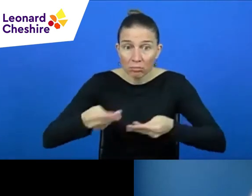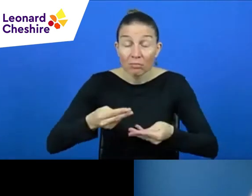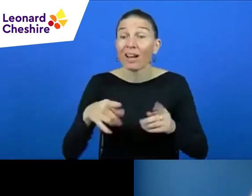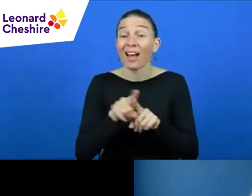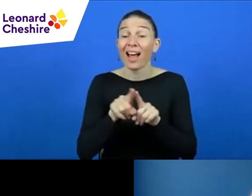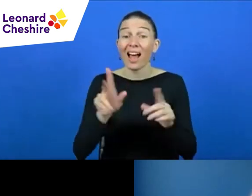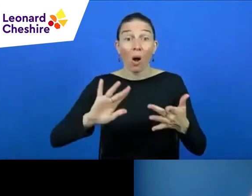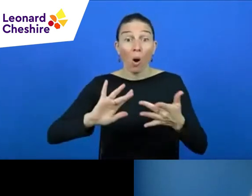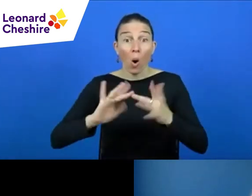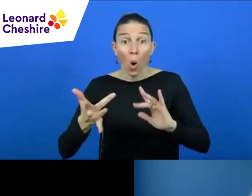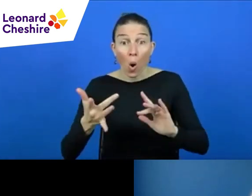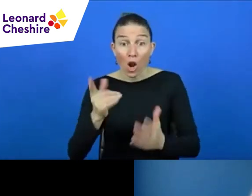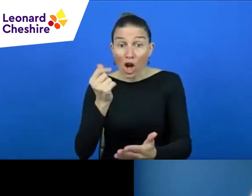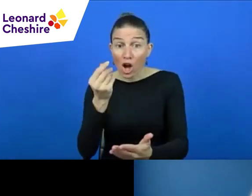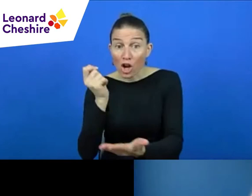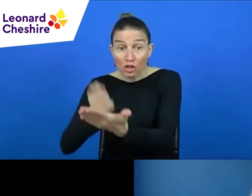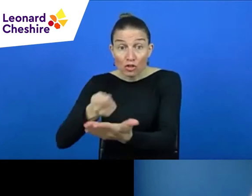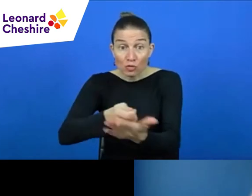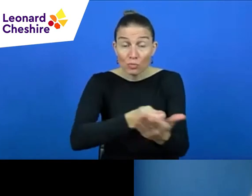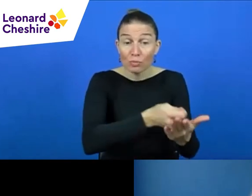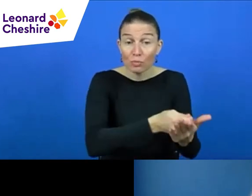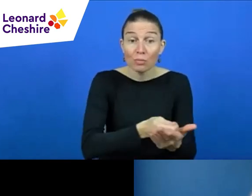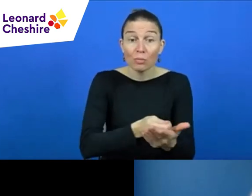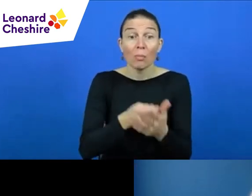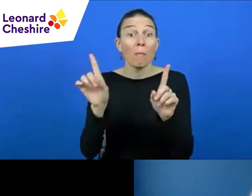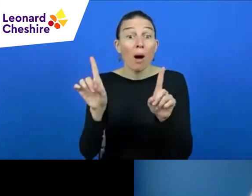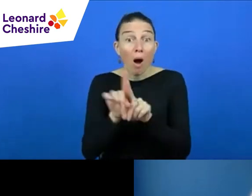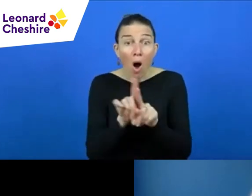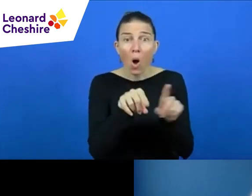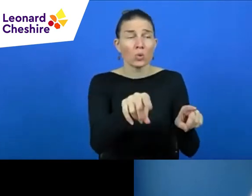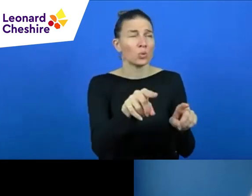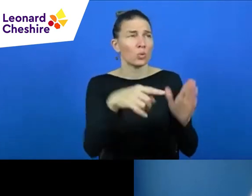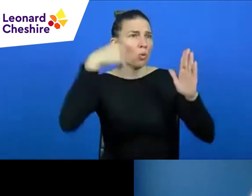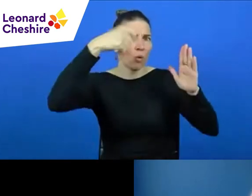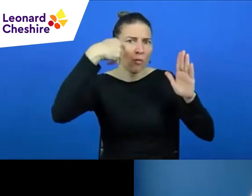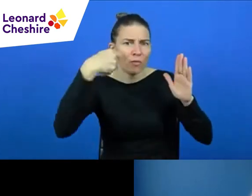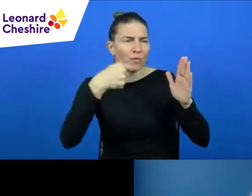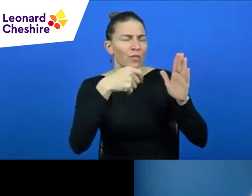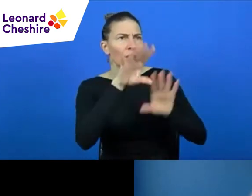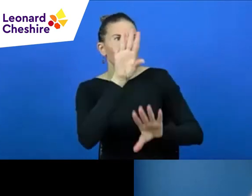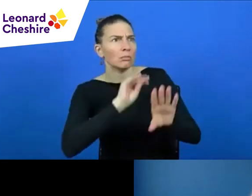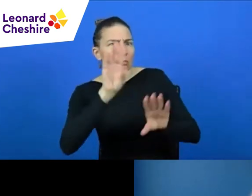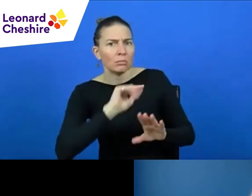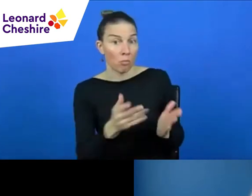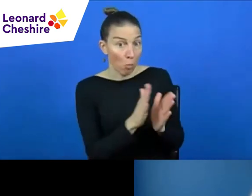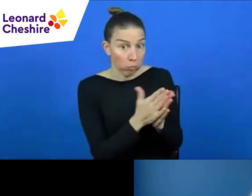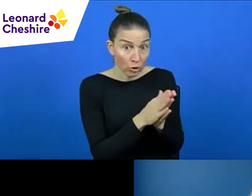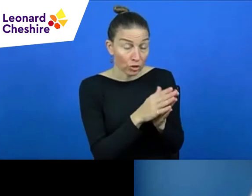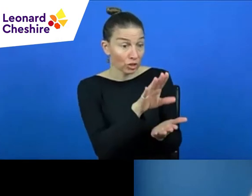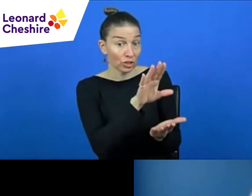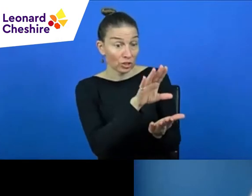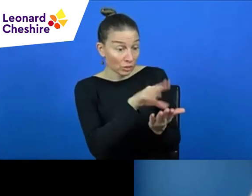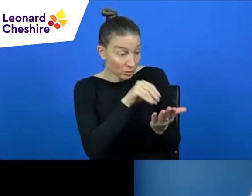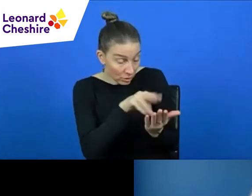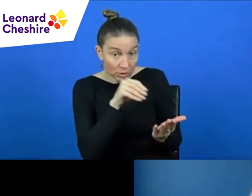shopping, but also what it is to consume video and books. And gradually, without